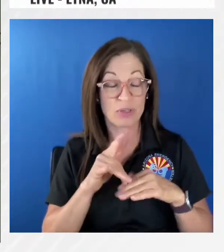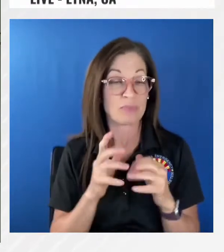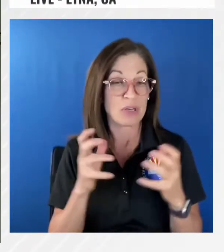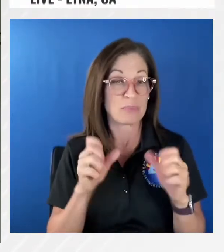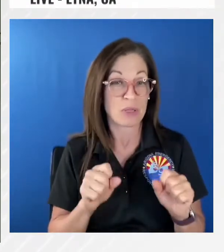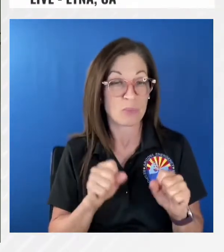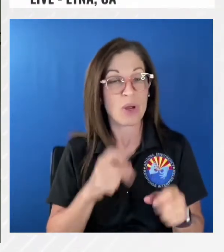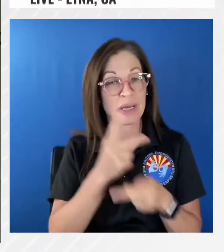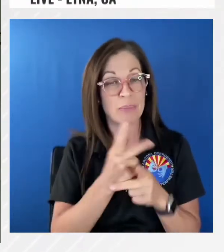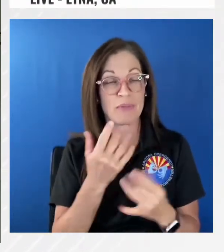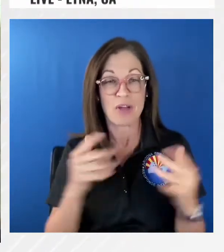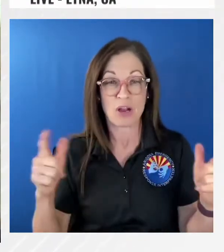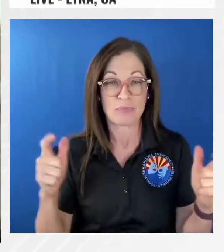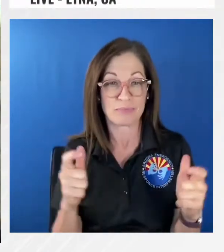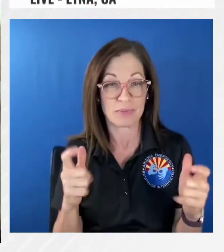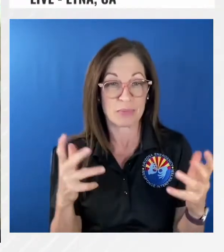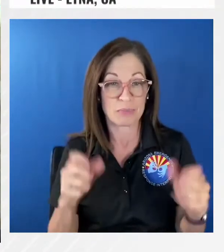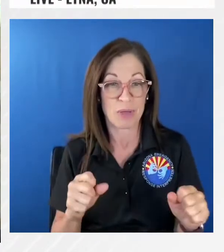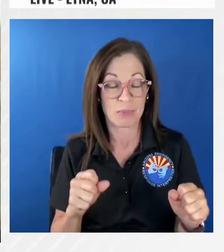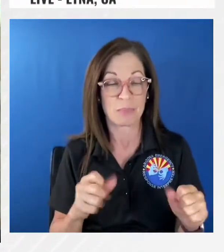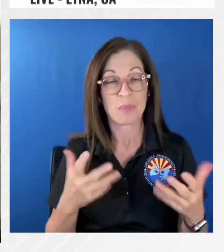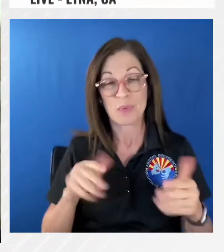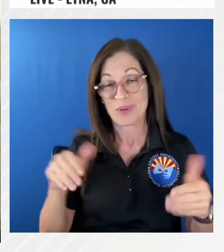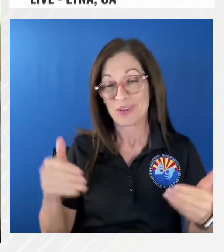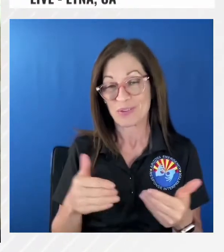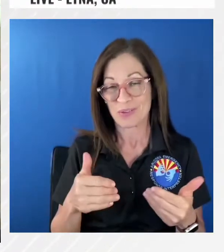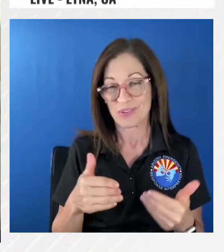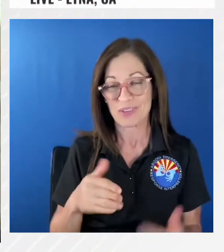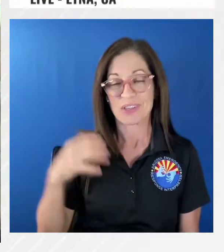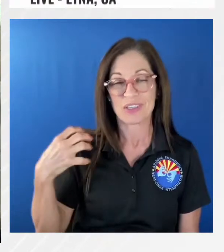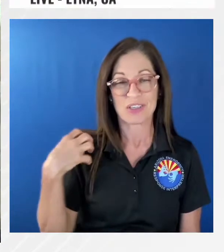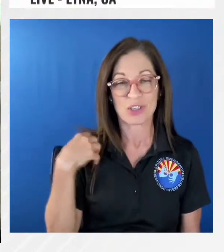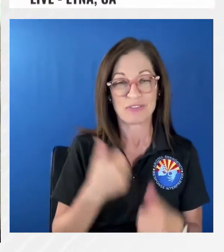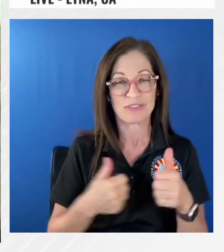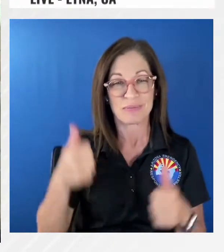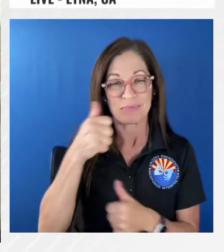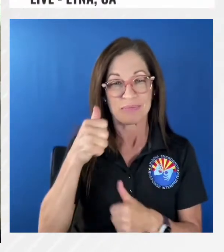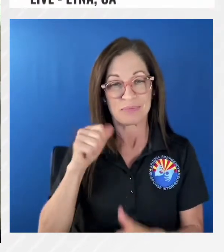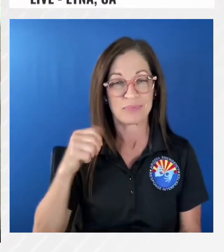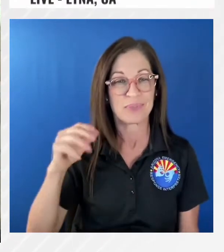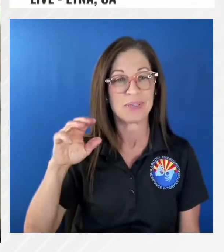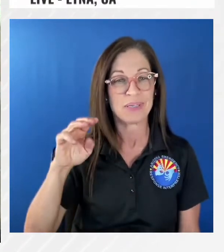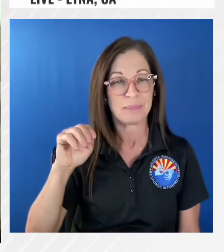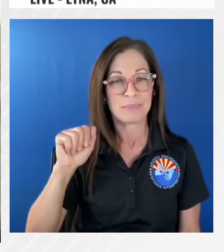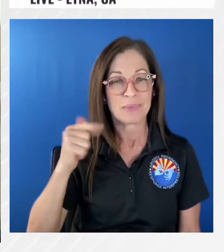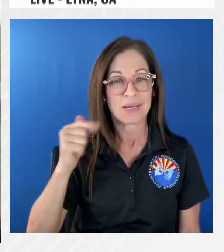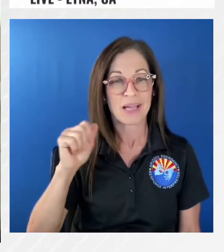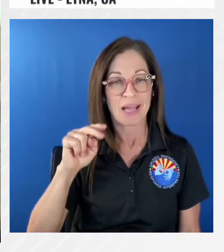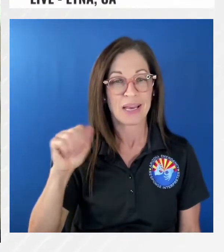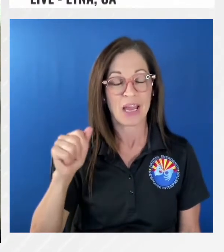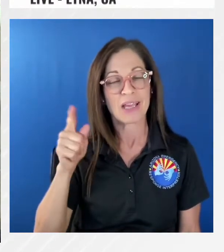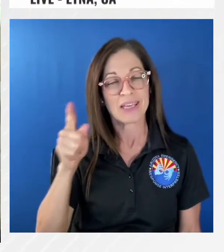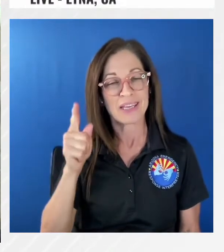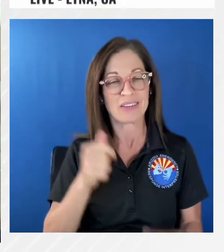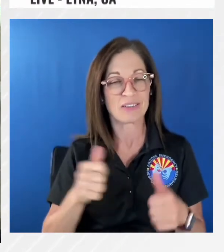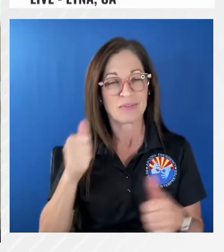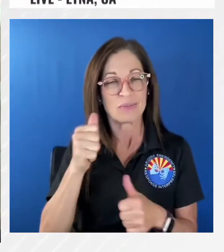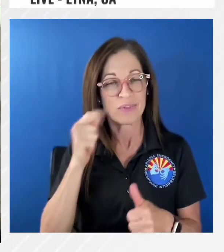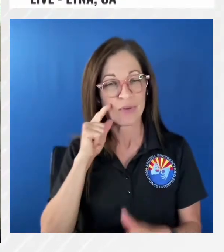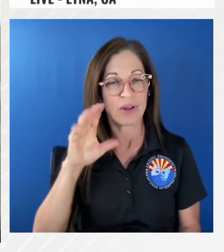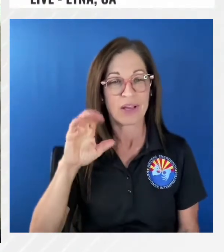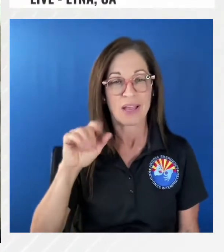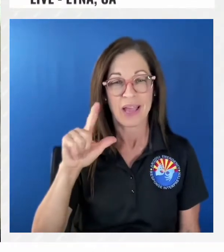a colleague of mine. Like I said, this is Chief Gagne. He is the incident commander of CAL FIRE Team 6 that is in unified command with us now.